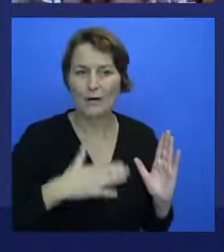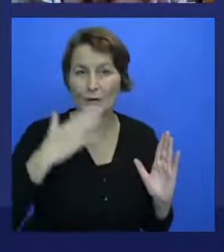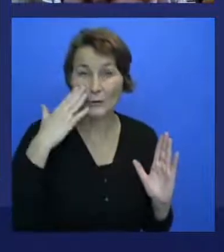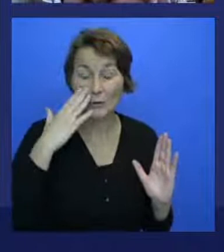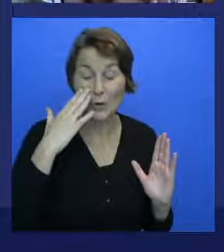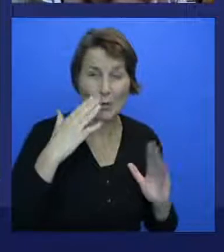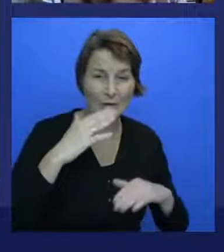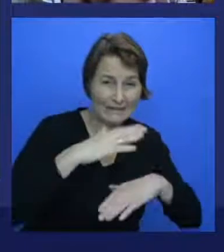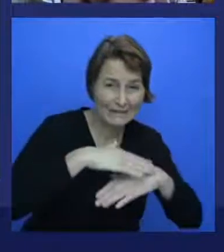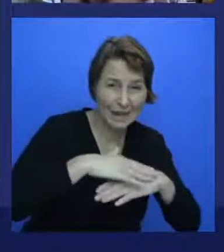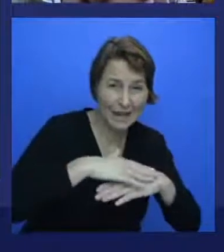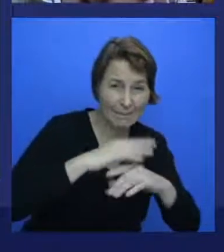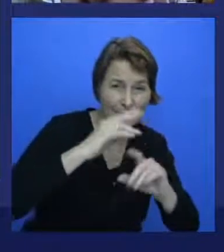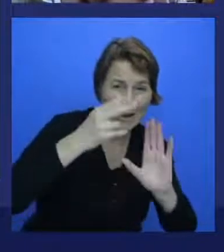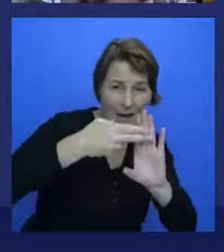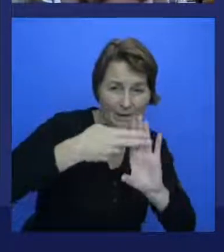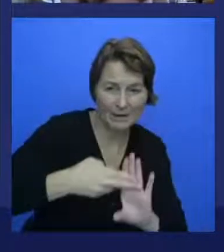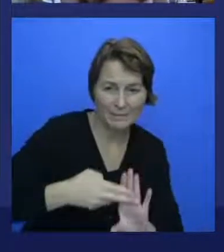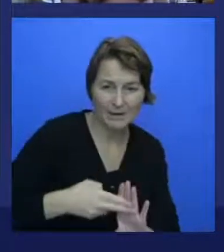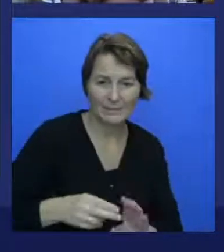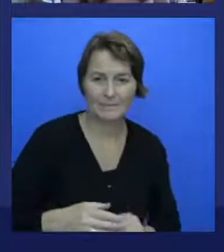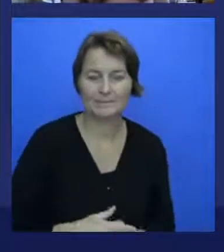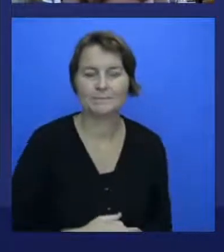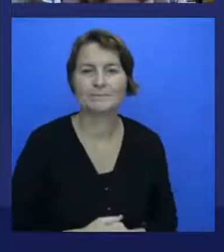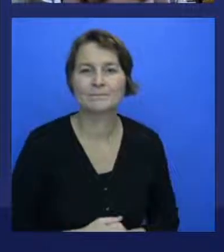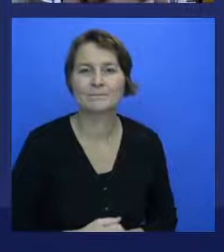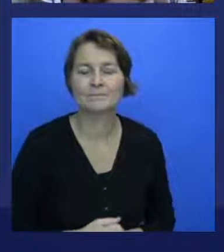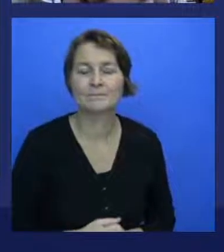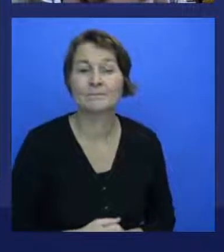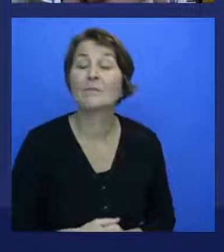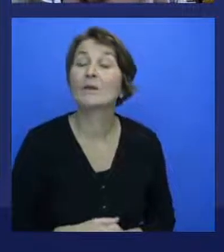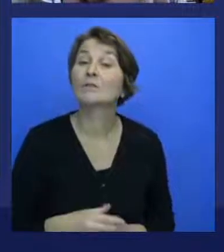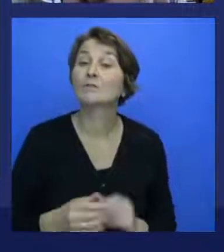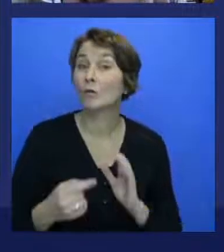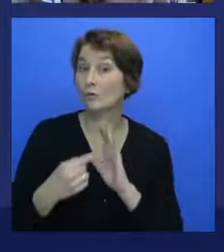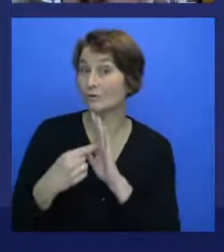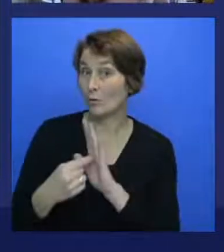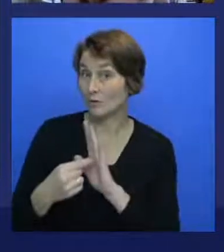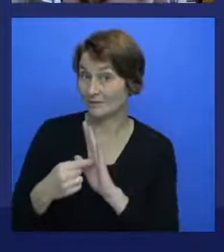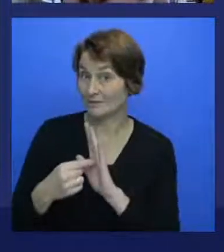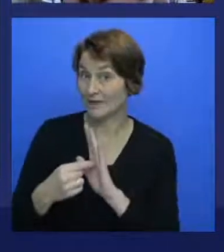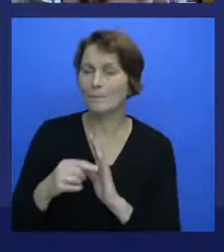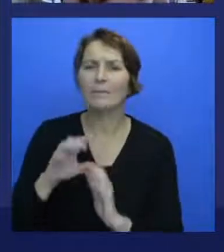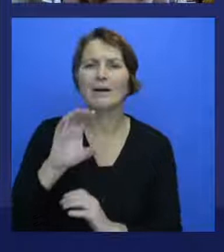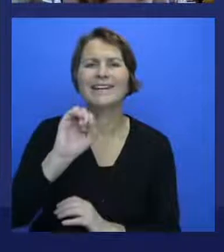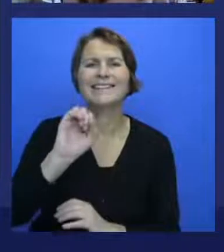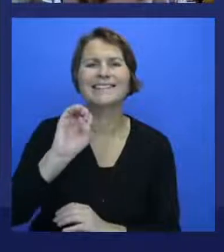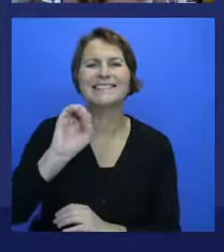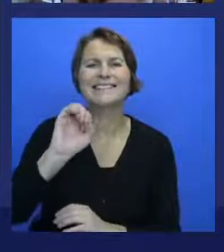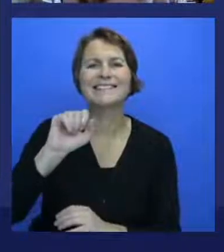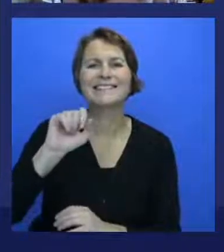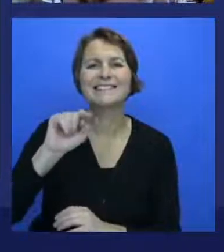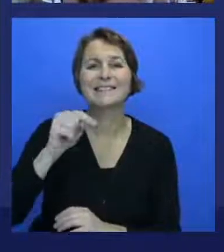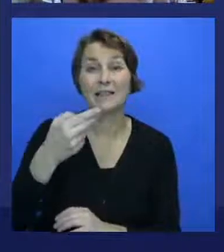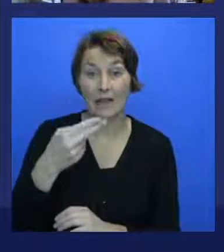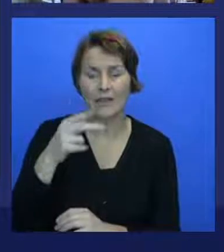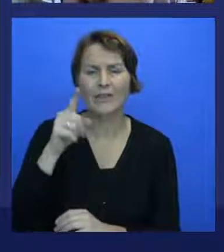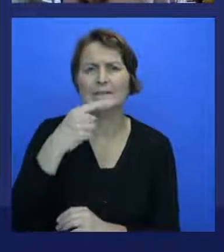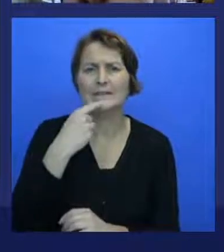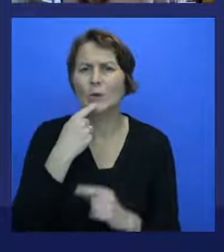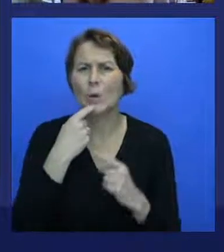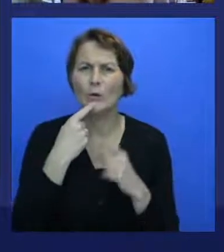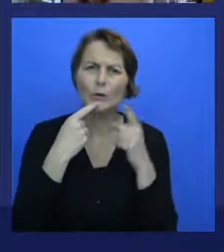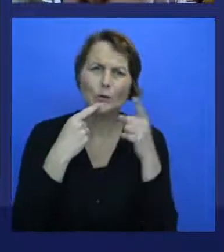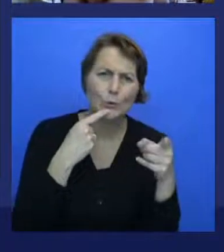possible. Yeah, so if Seth decides to retweet your blog post and share it online, and you get